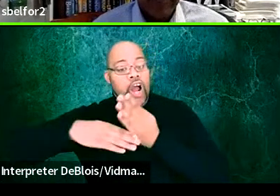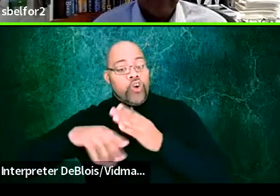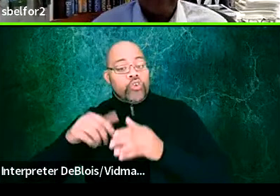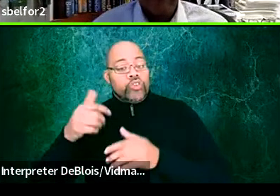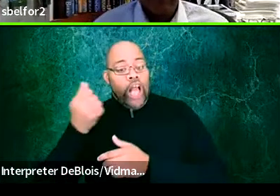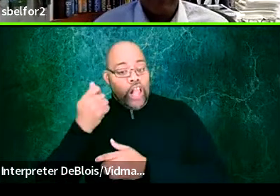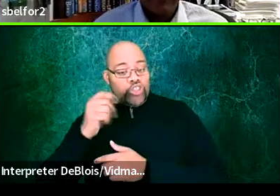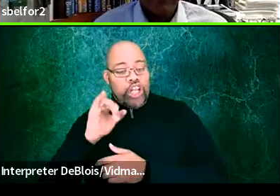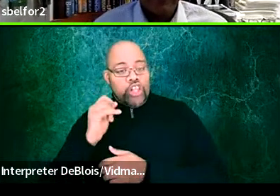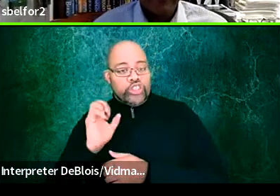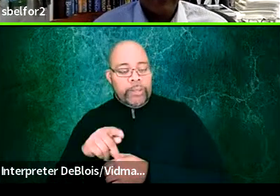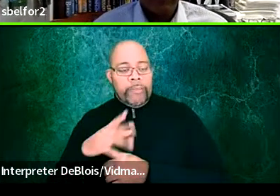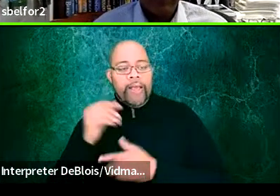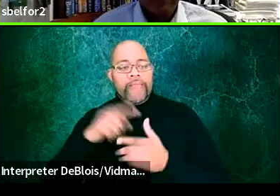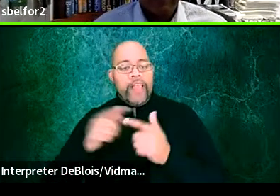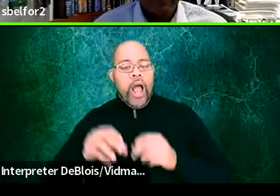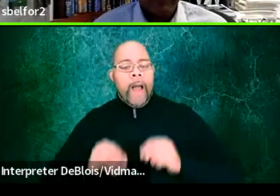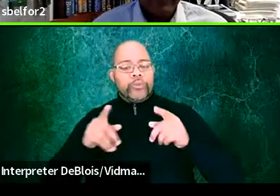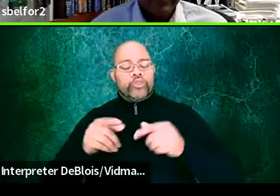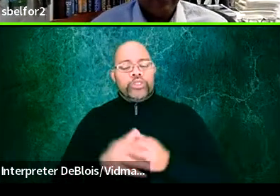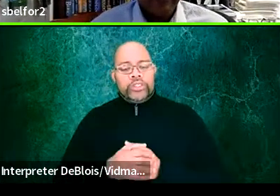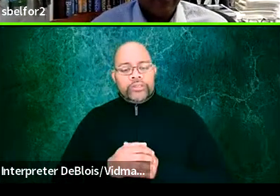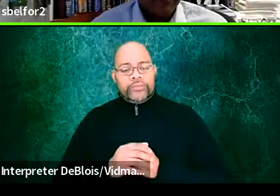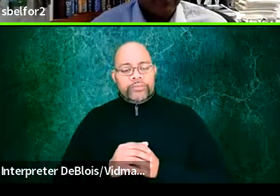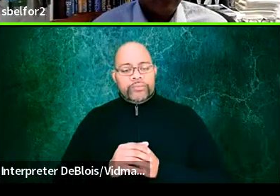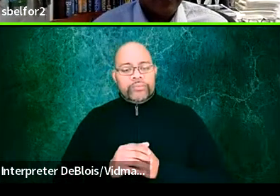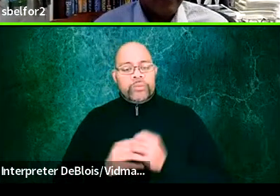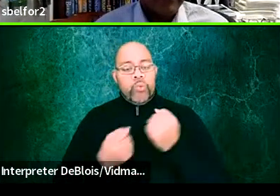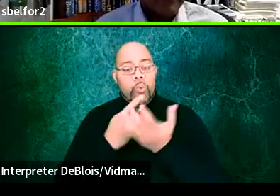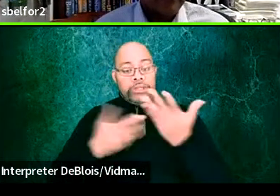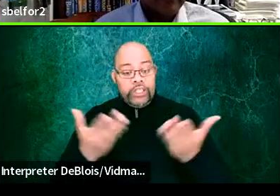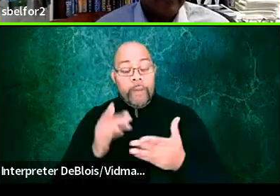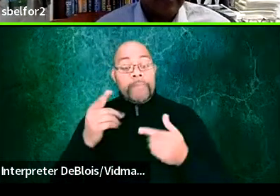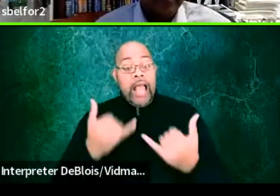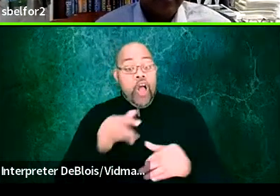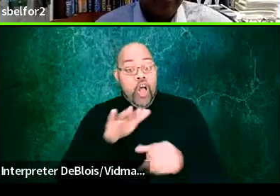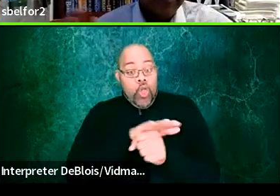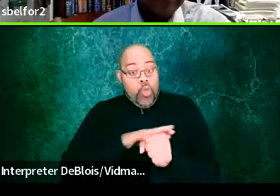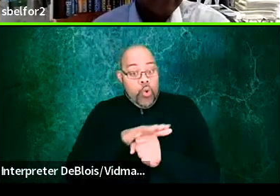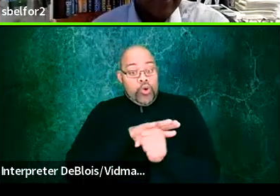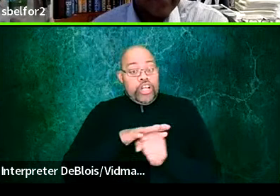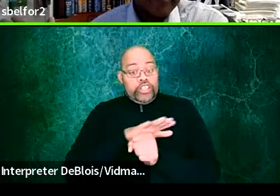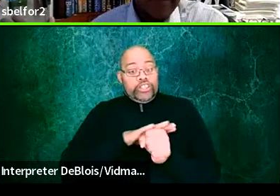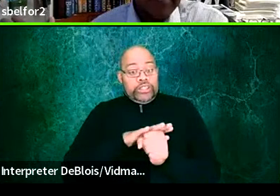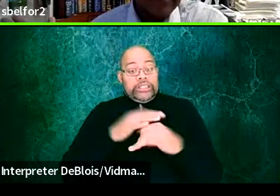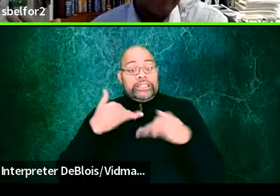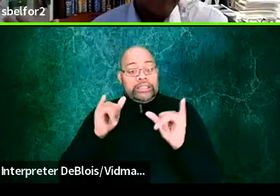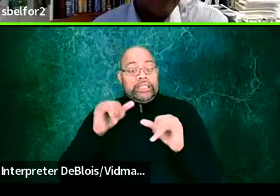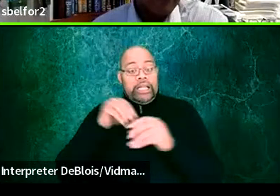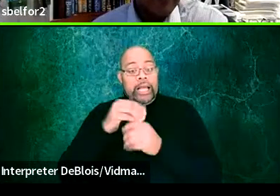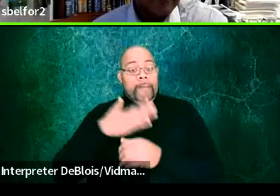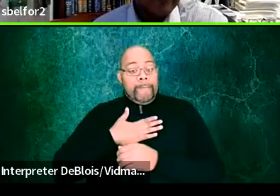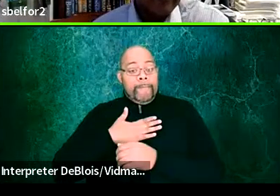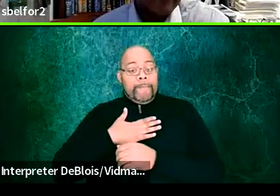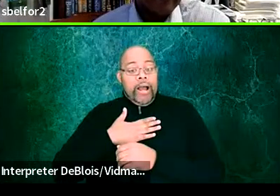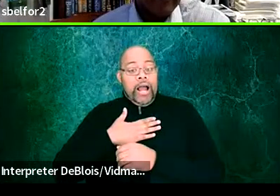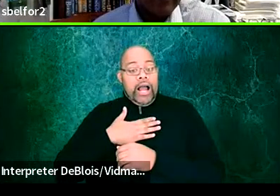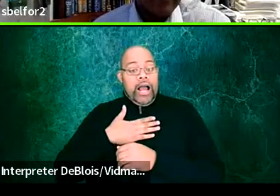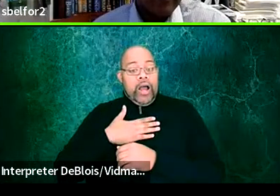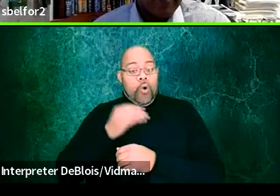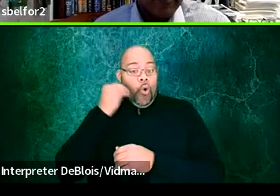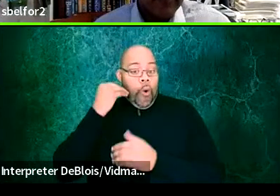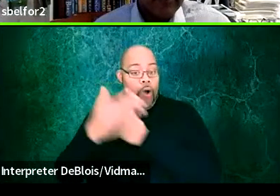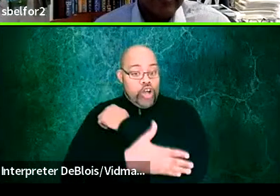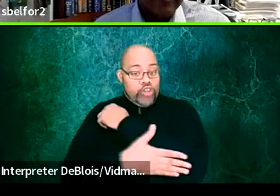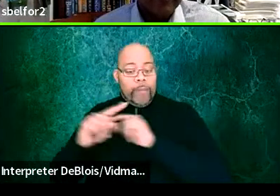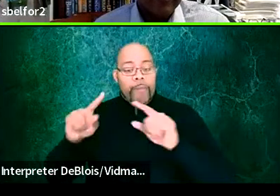and then the opportunities was here. Now the locations are still back in my native country, but